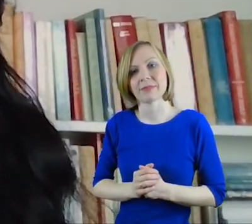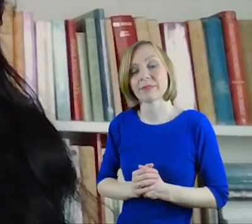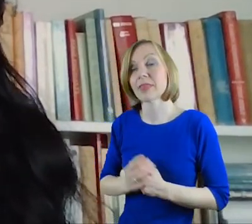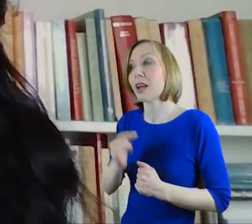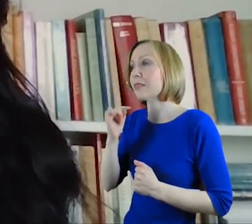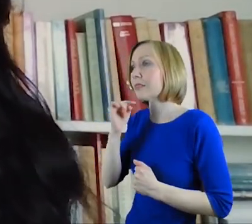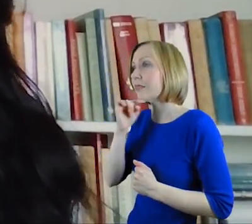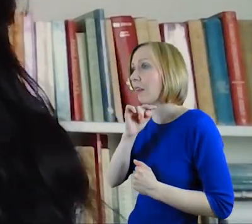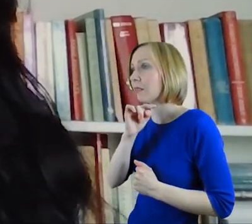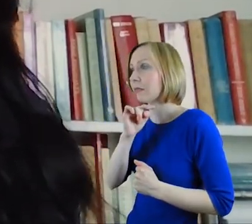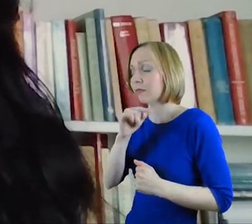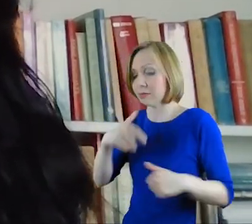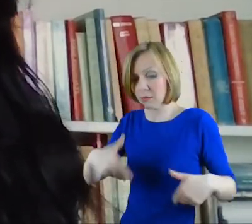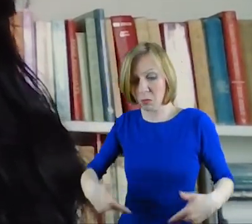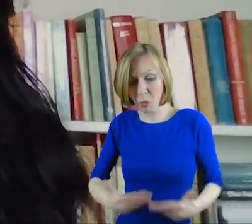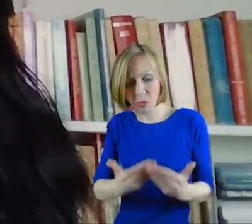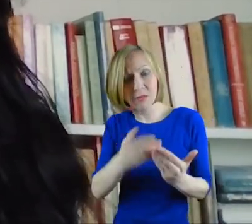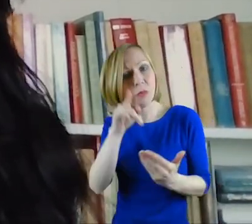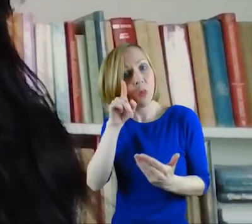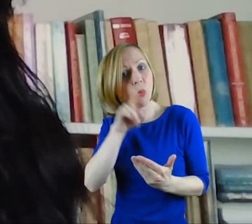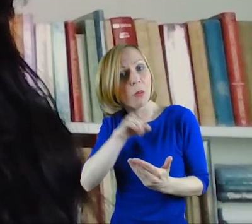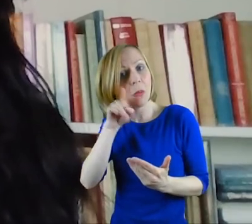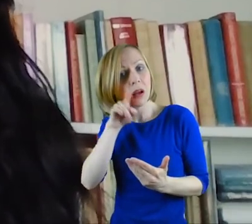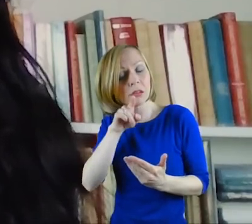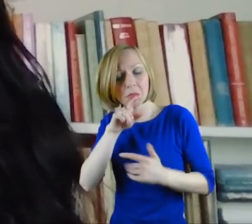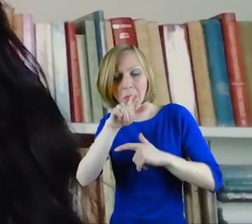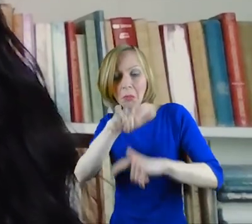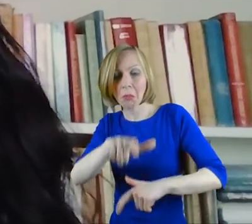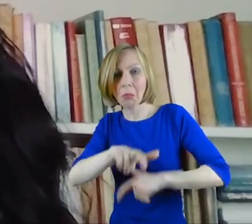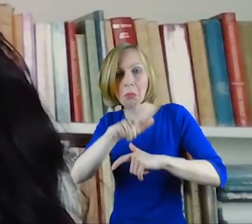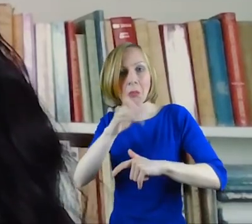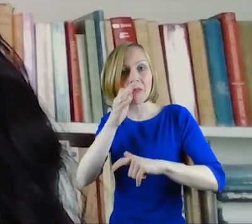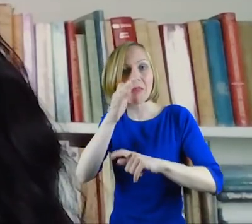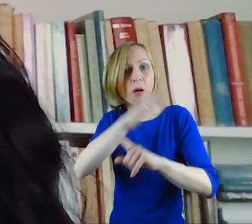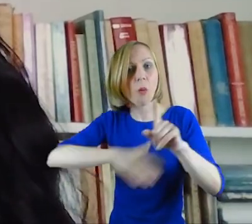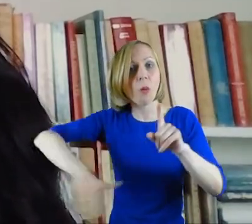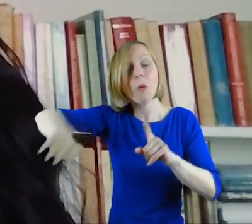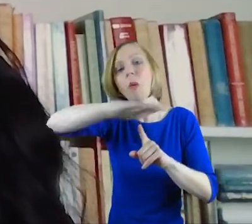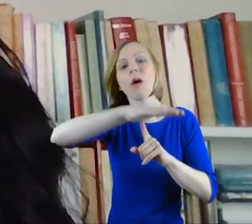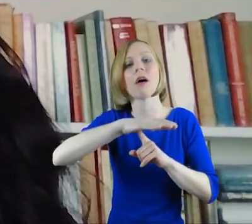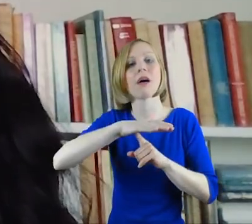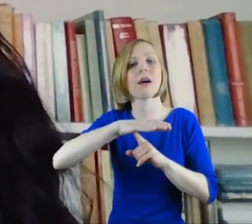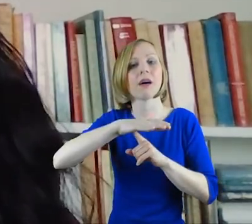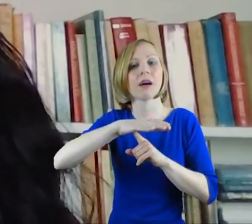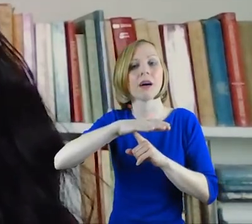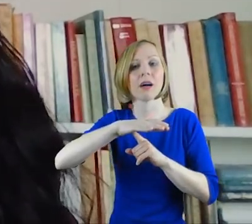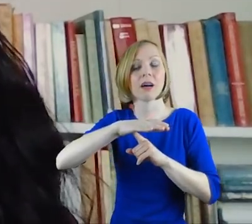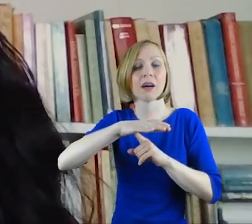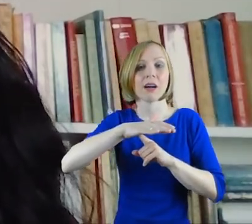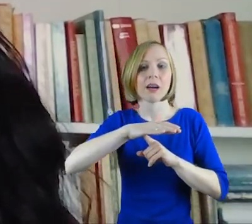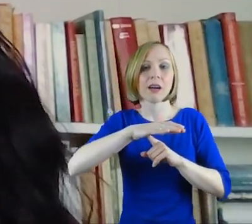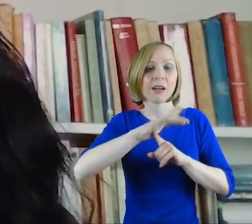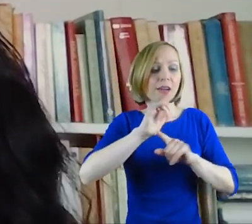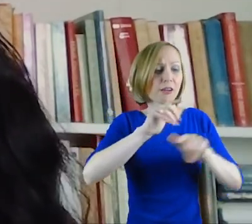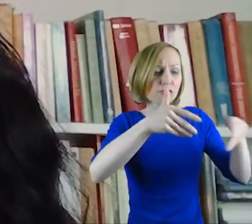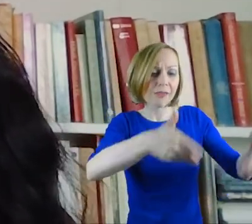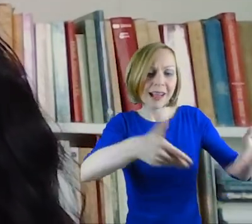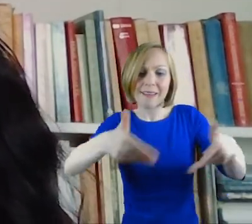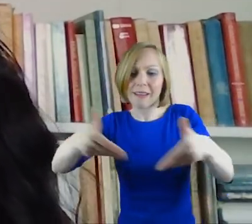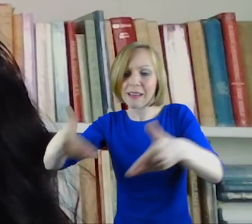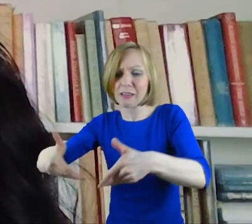Son, born of woman, who dwelt in dew-stained poppy fields and wept in grey